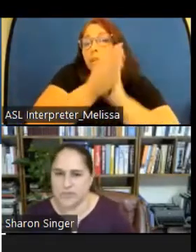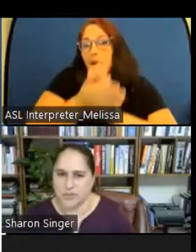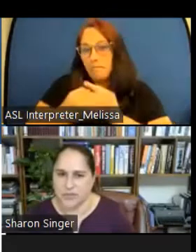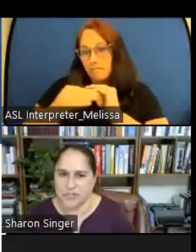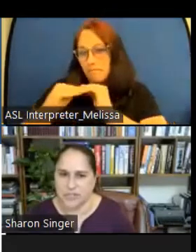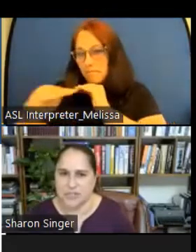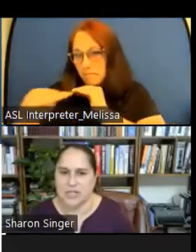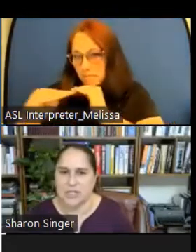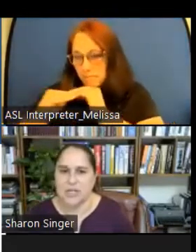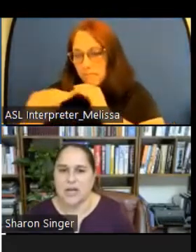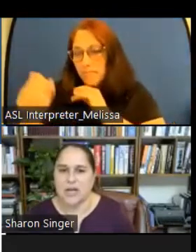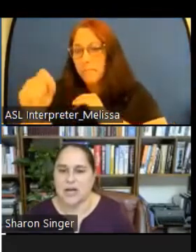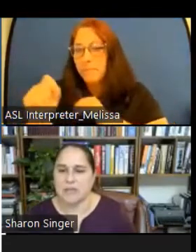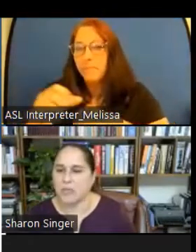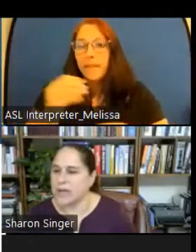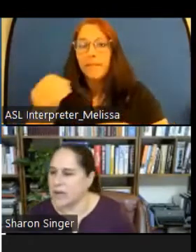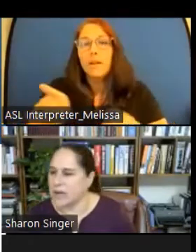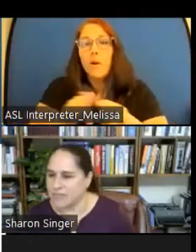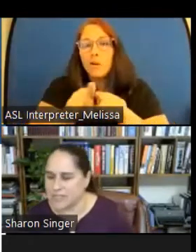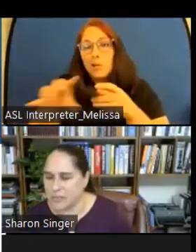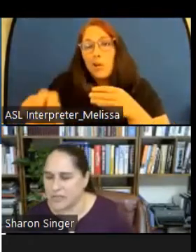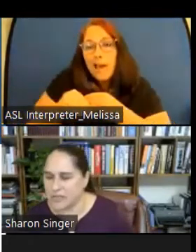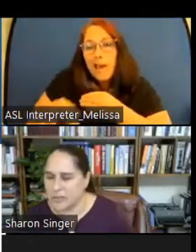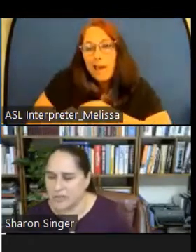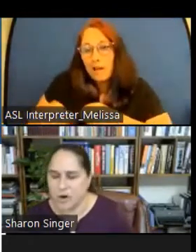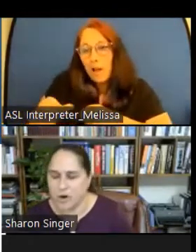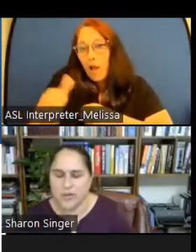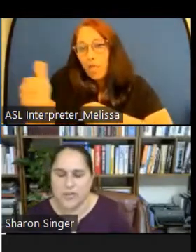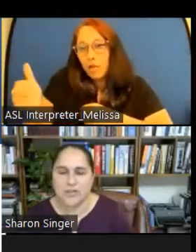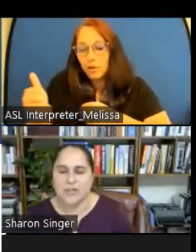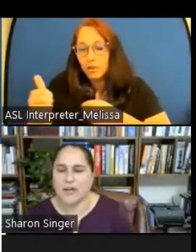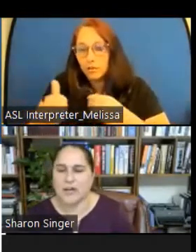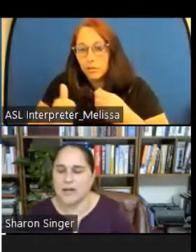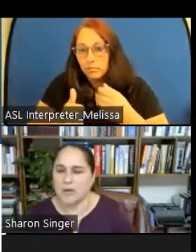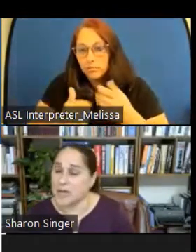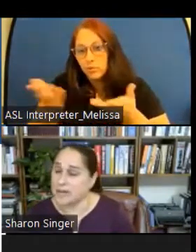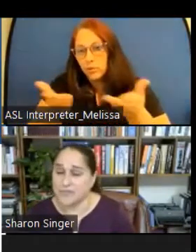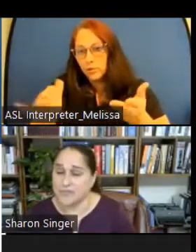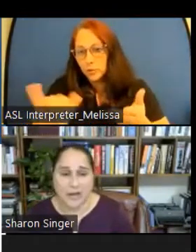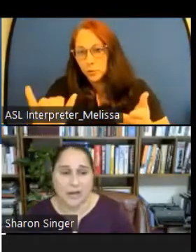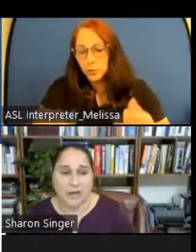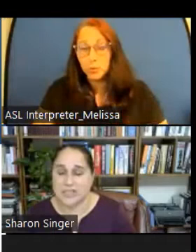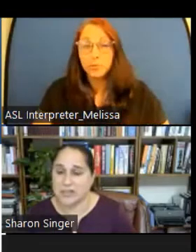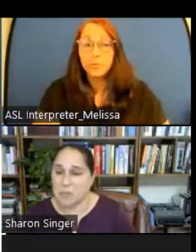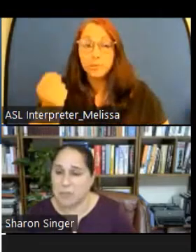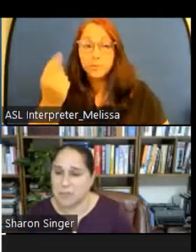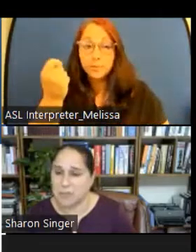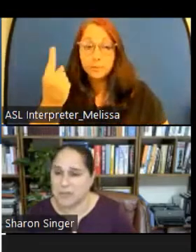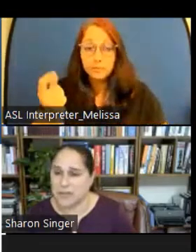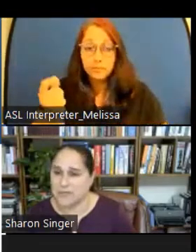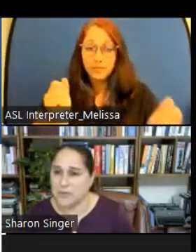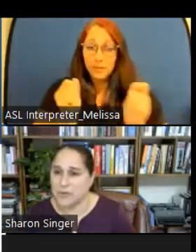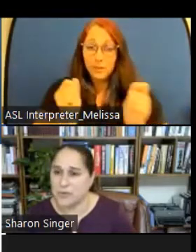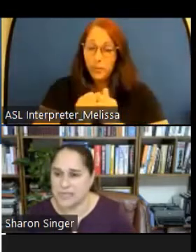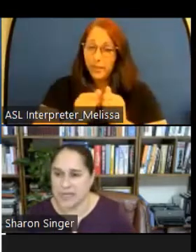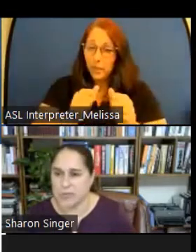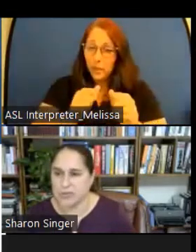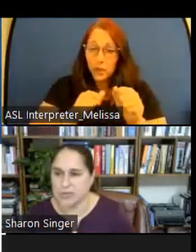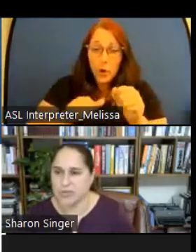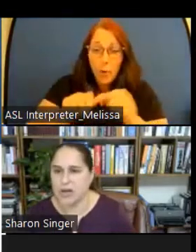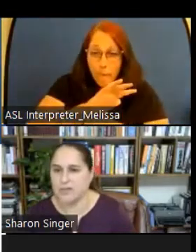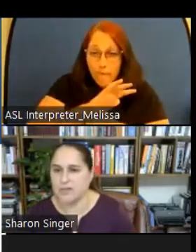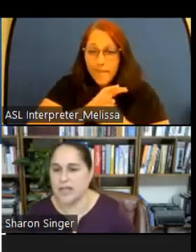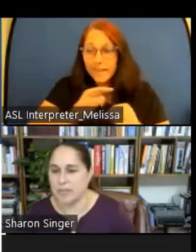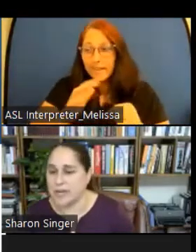supportive services. We obviously with COVID, a lot of, I would say there's probably a lot of new